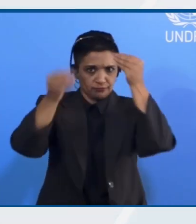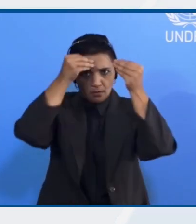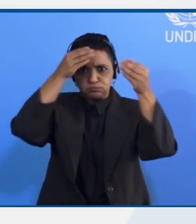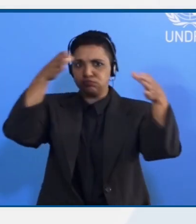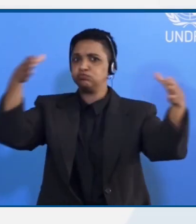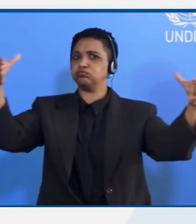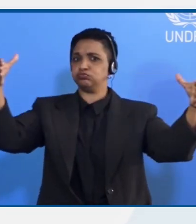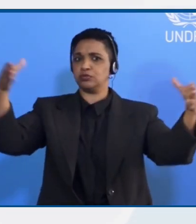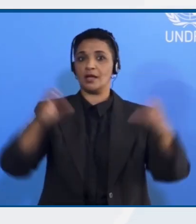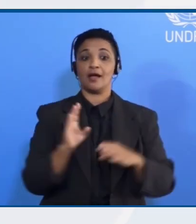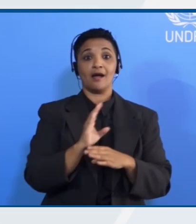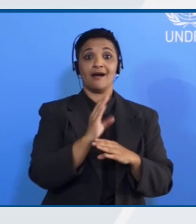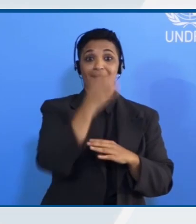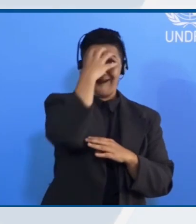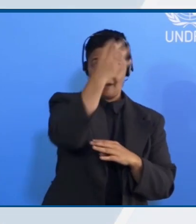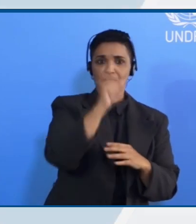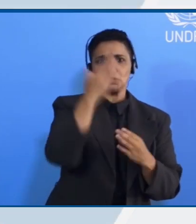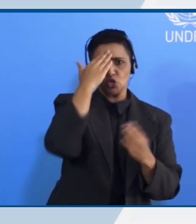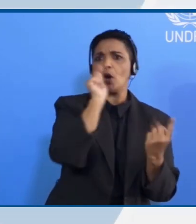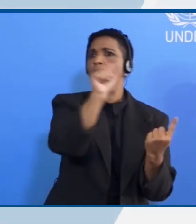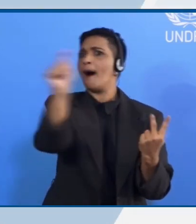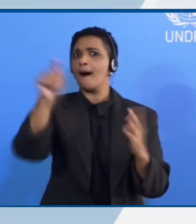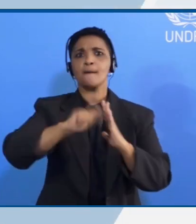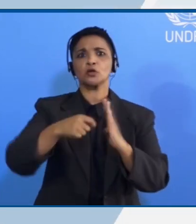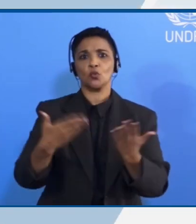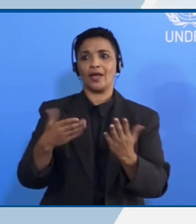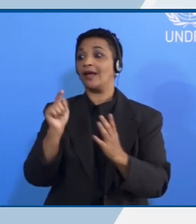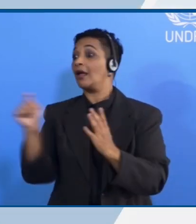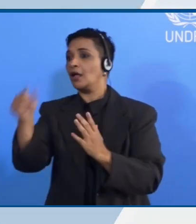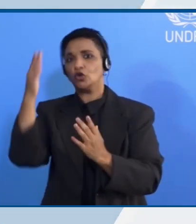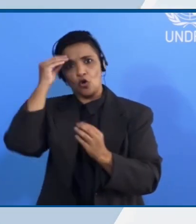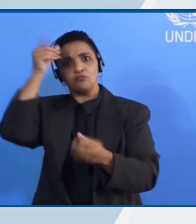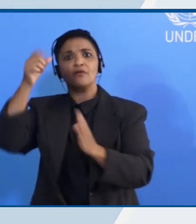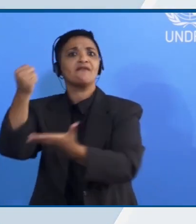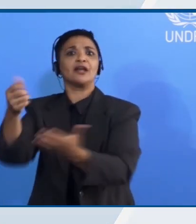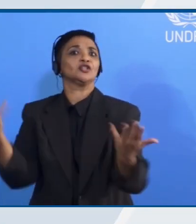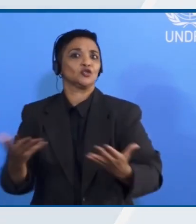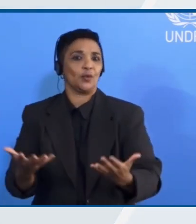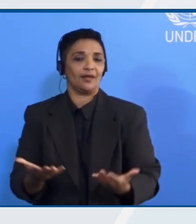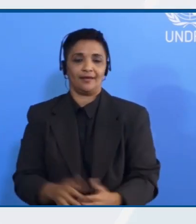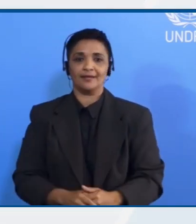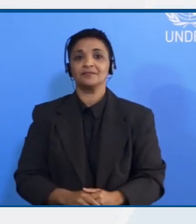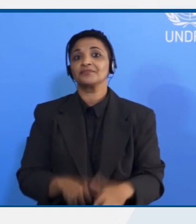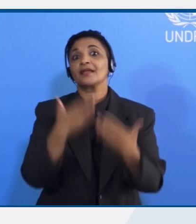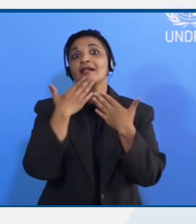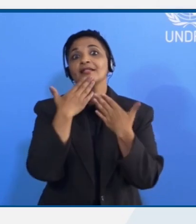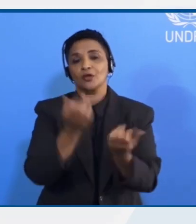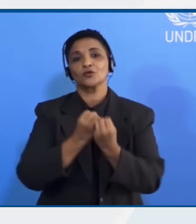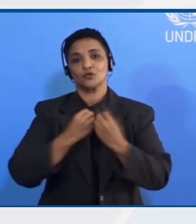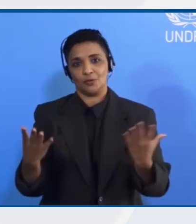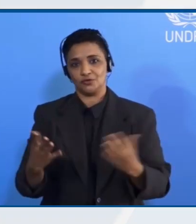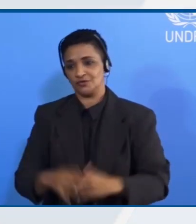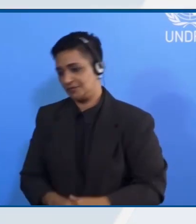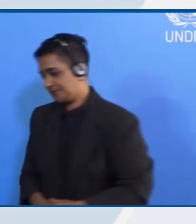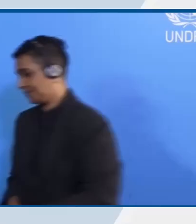where the projects are. Excellent. The project proponents needs to know where the financing is. Brilliant. Thank you so very much. And the point you've just made about knowledge,